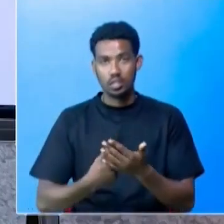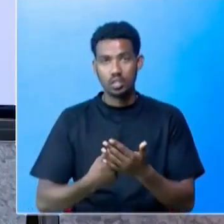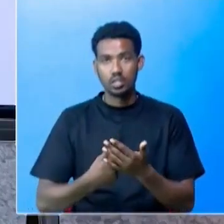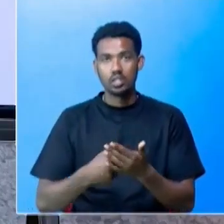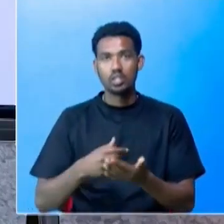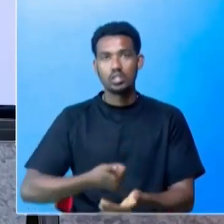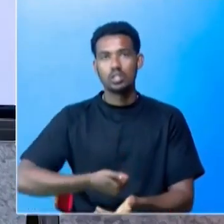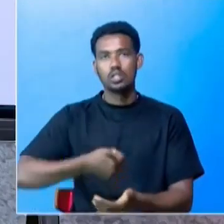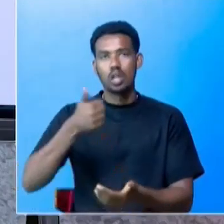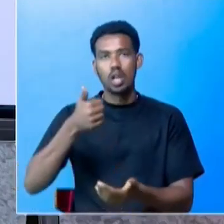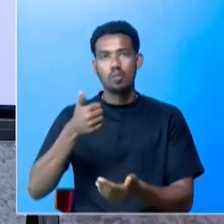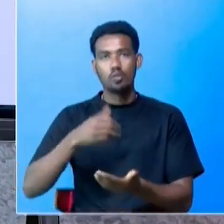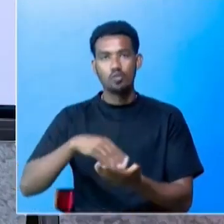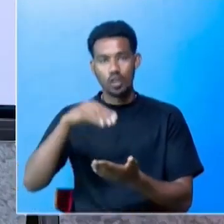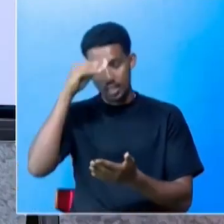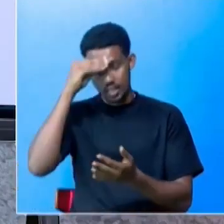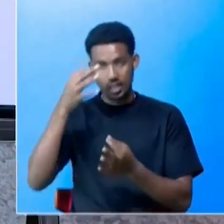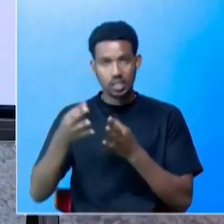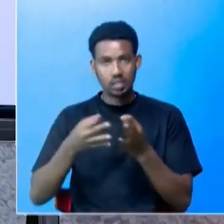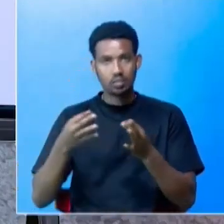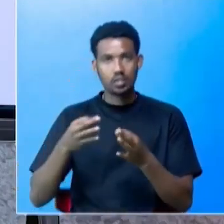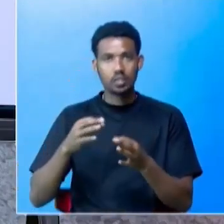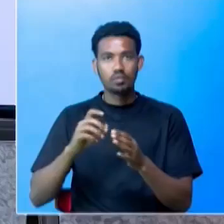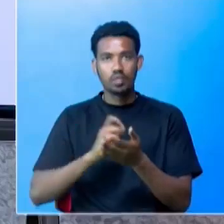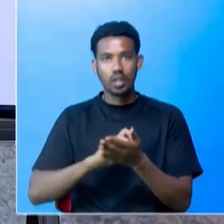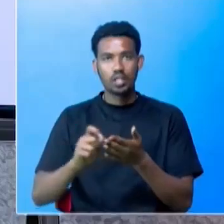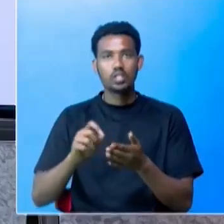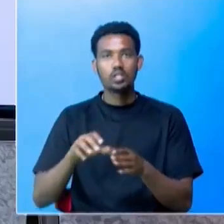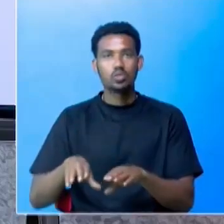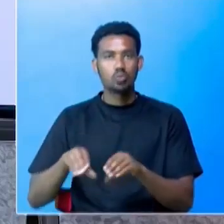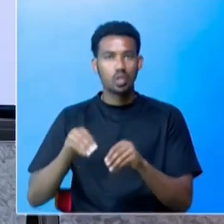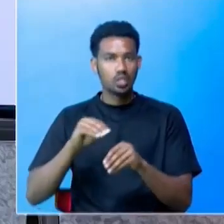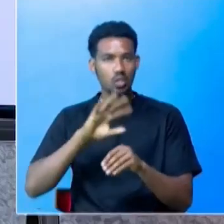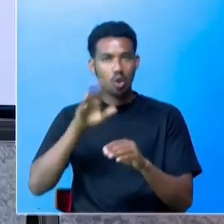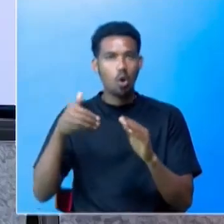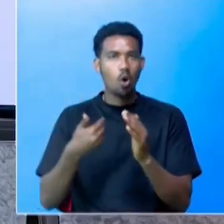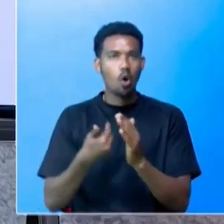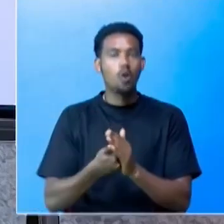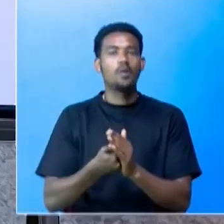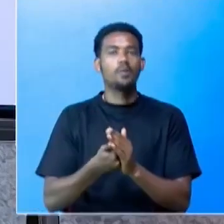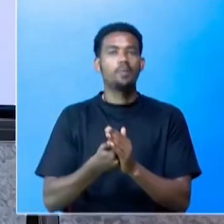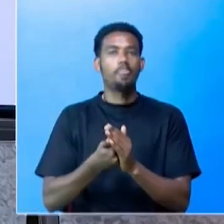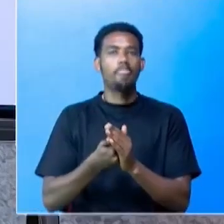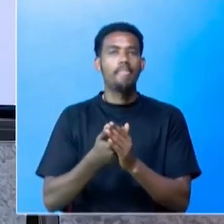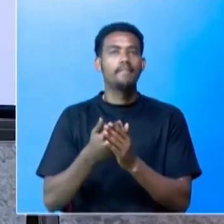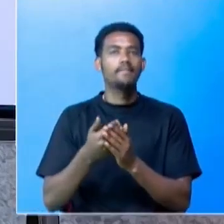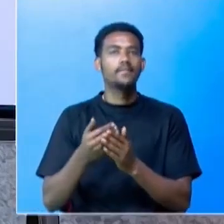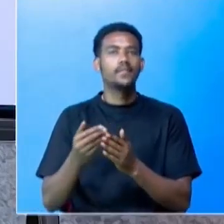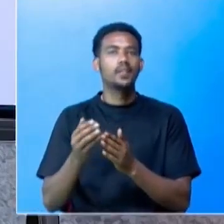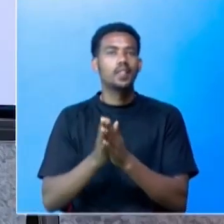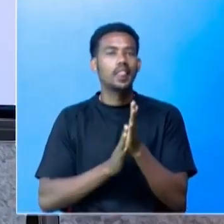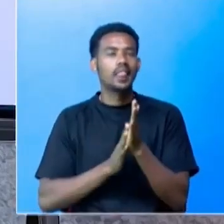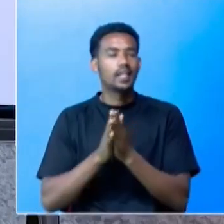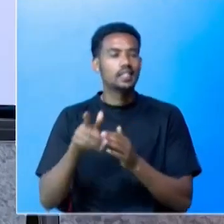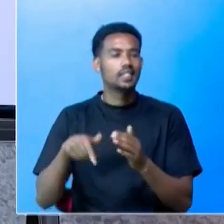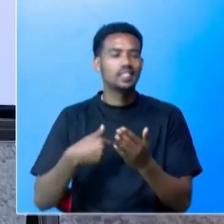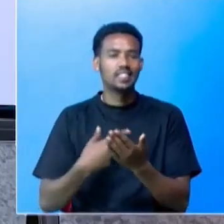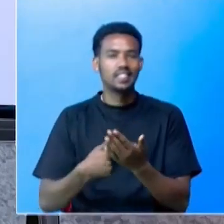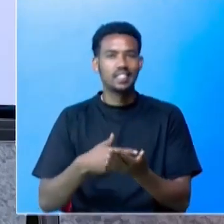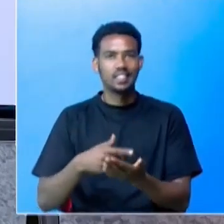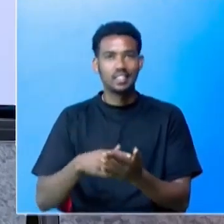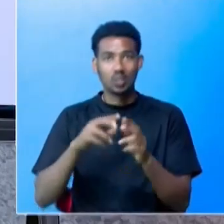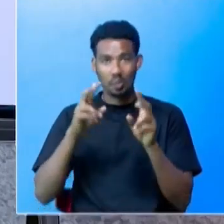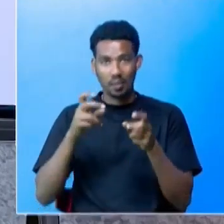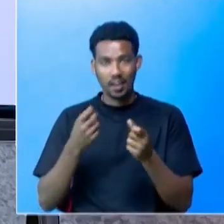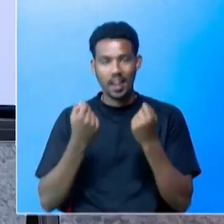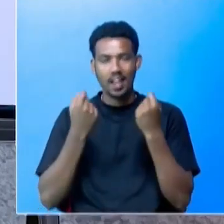learning descriptive writing. Students, I hope you all are interested in this topic and understand. So